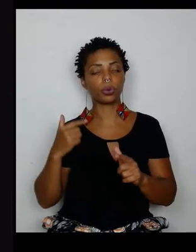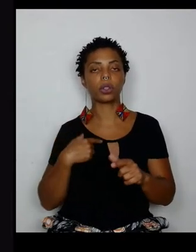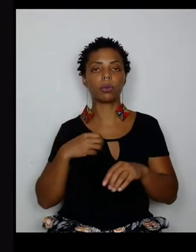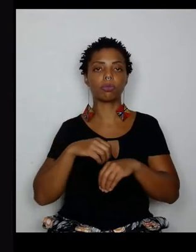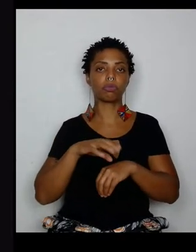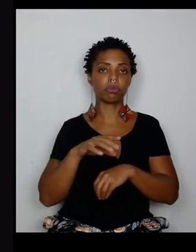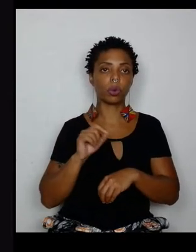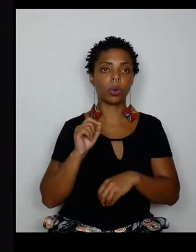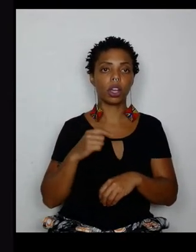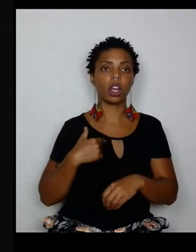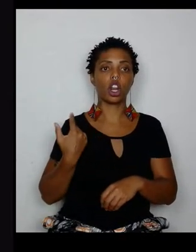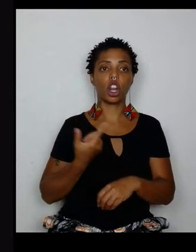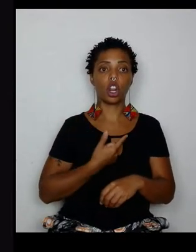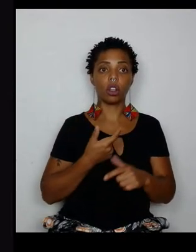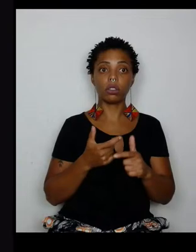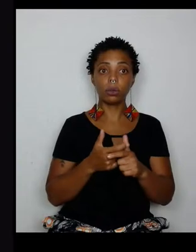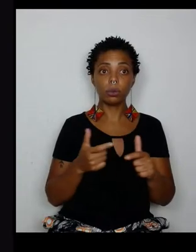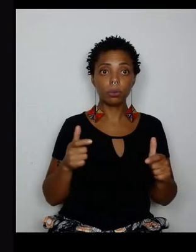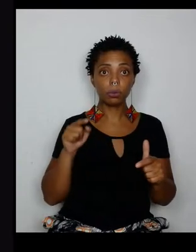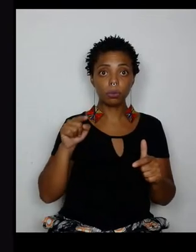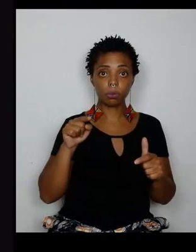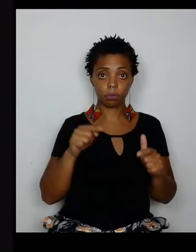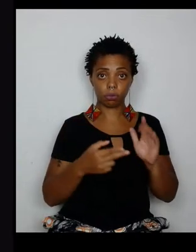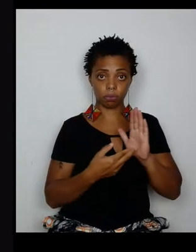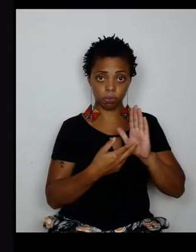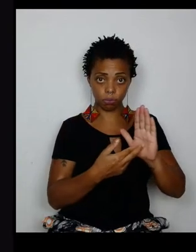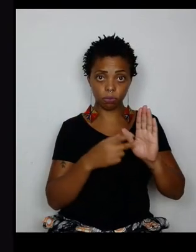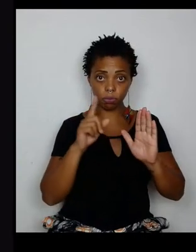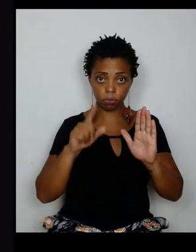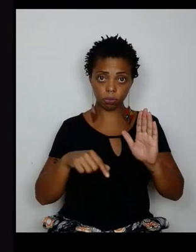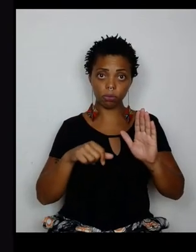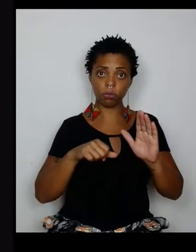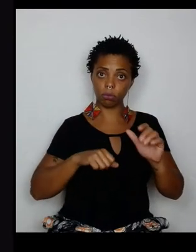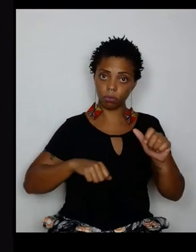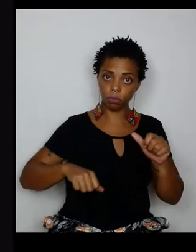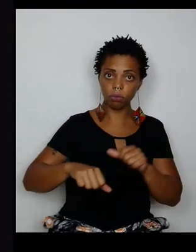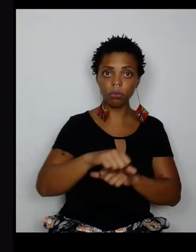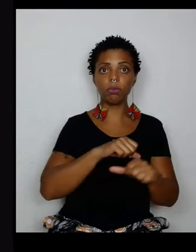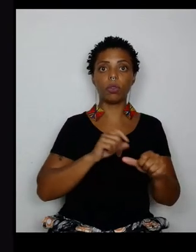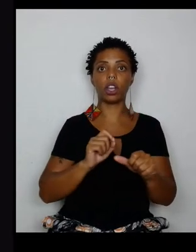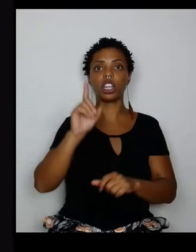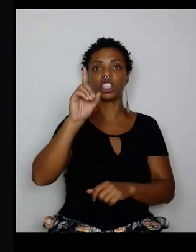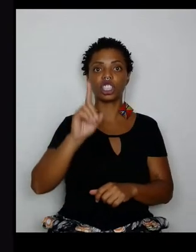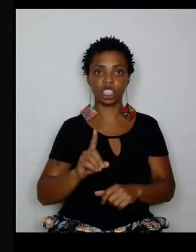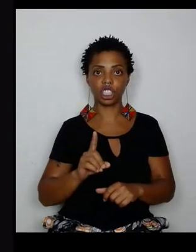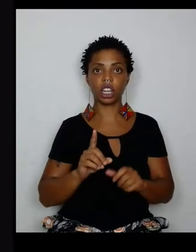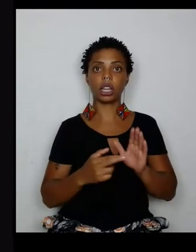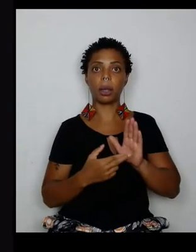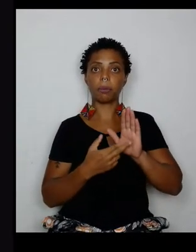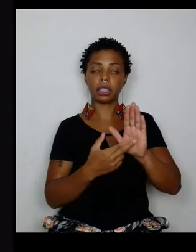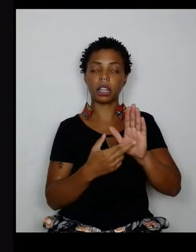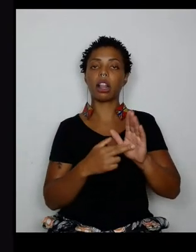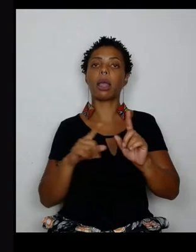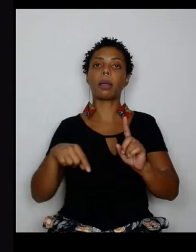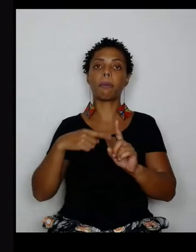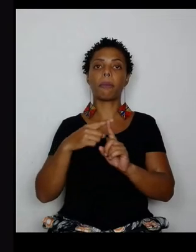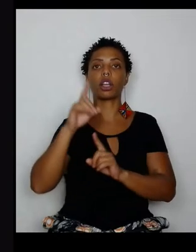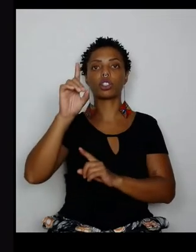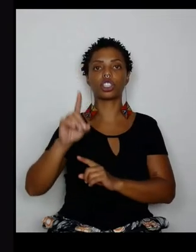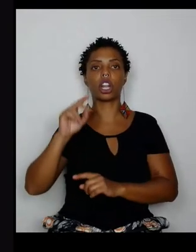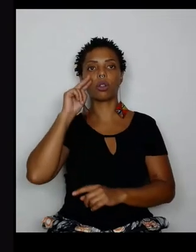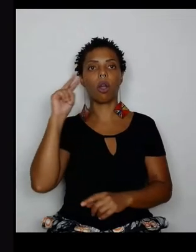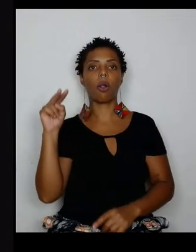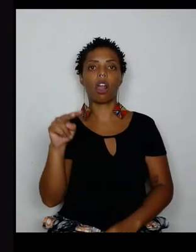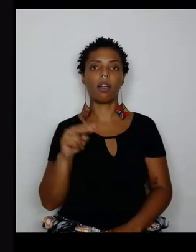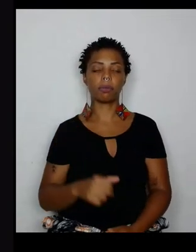turn from the right to represent to the right to look maori indigenous and decolonial scholar linda